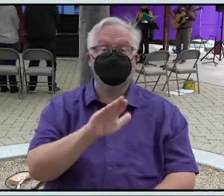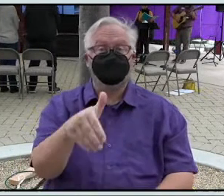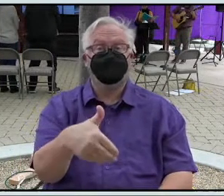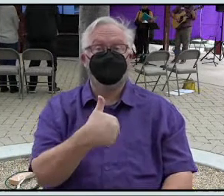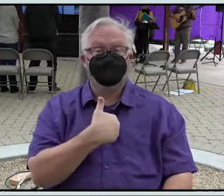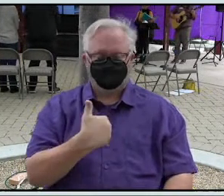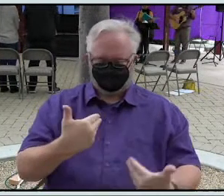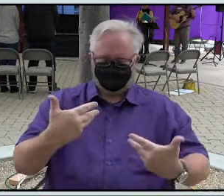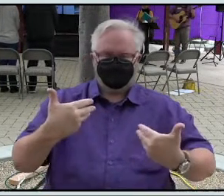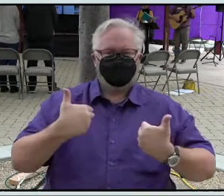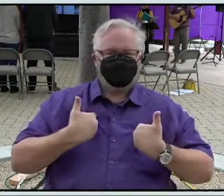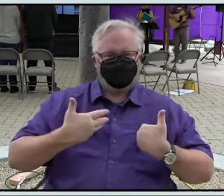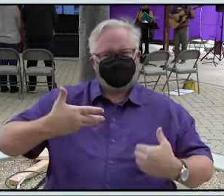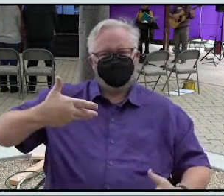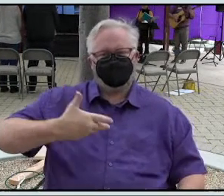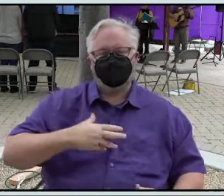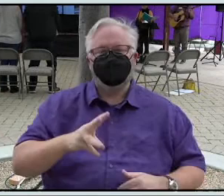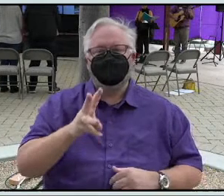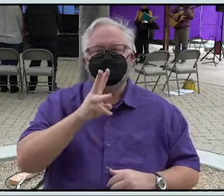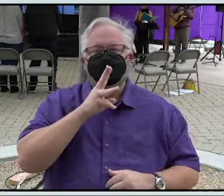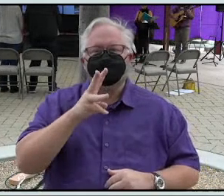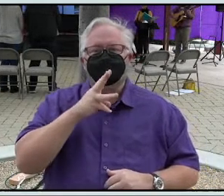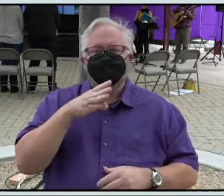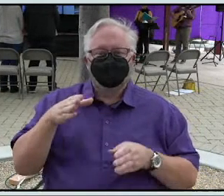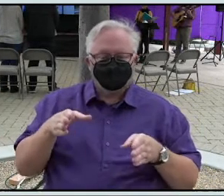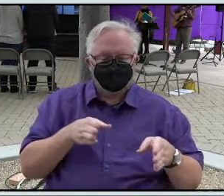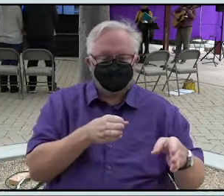somebody. There's a river